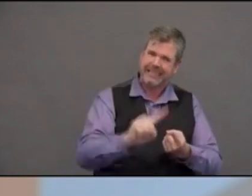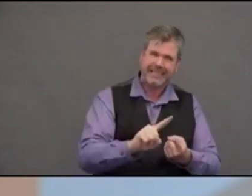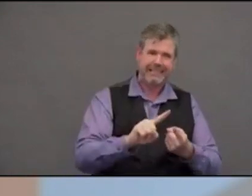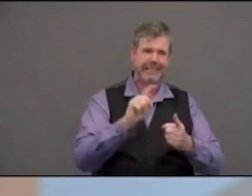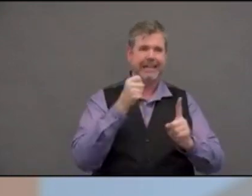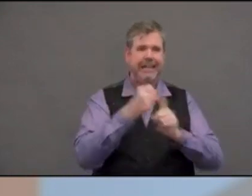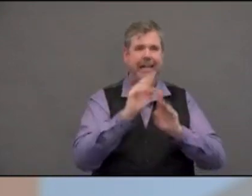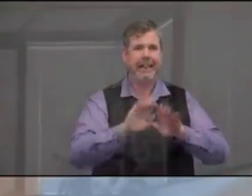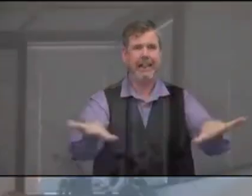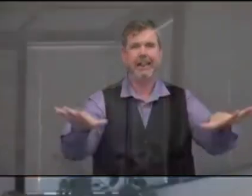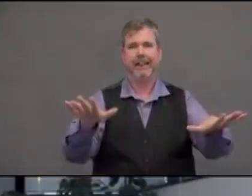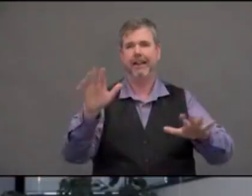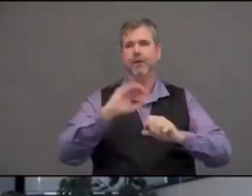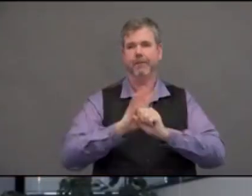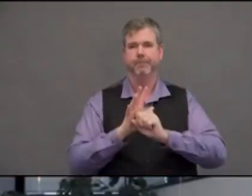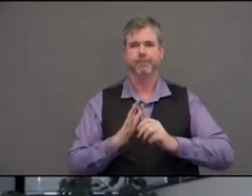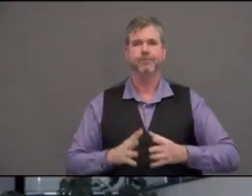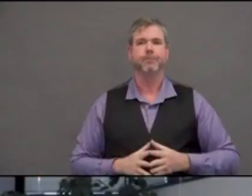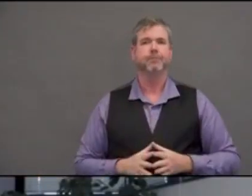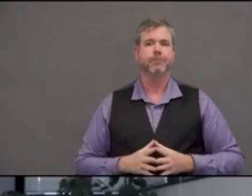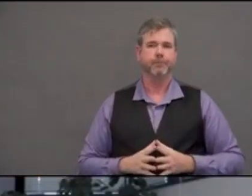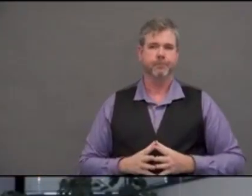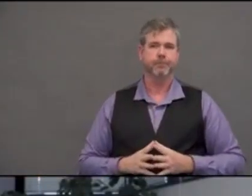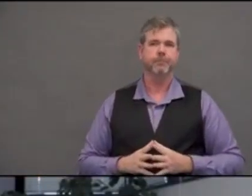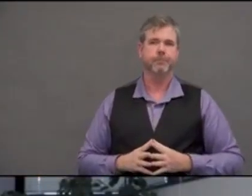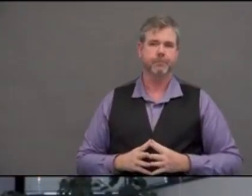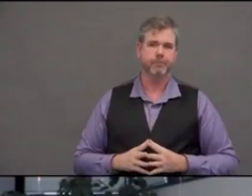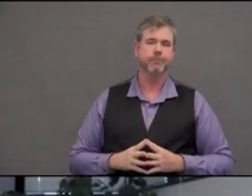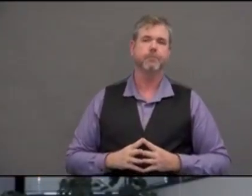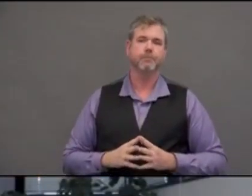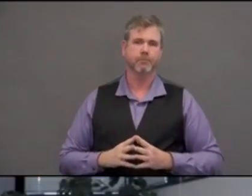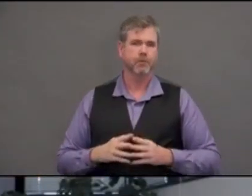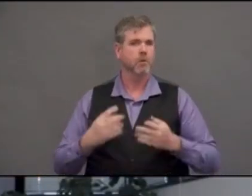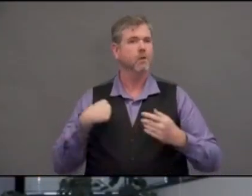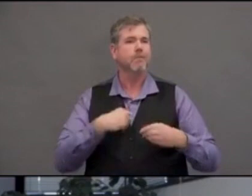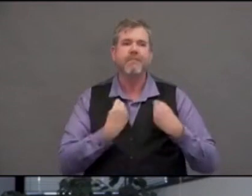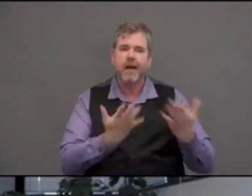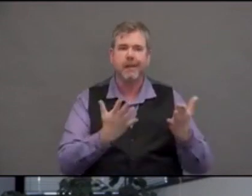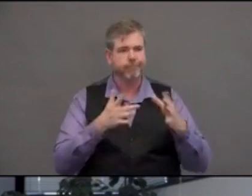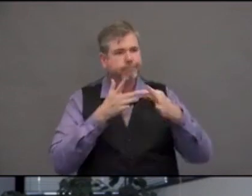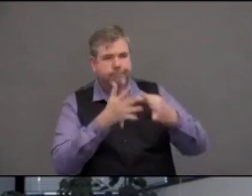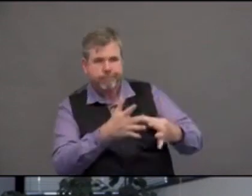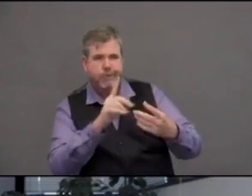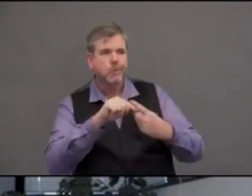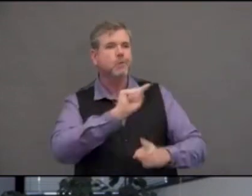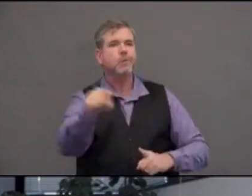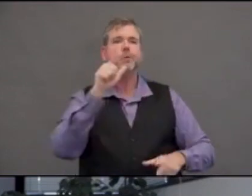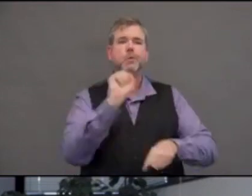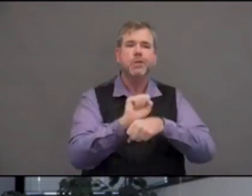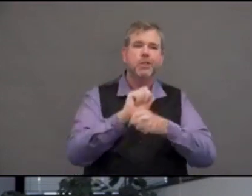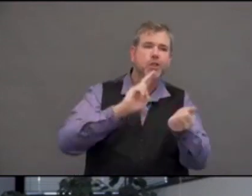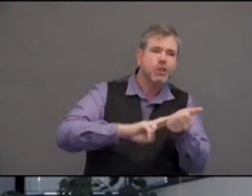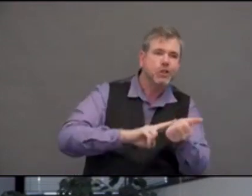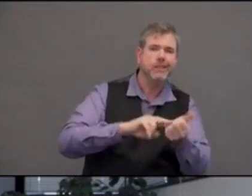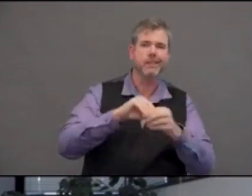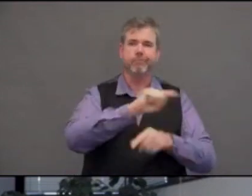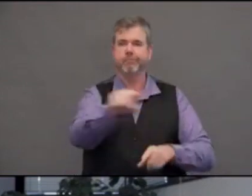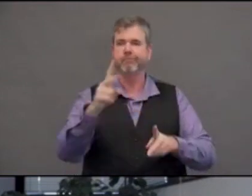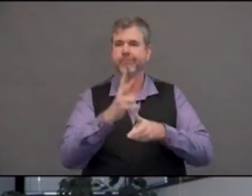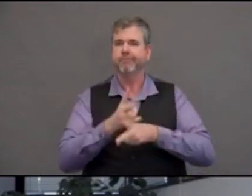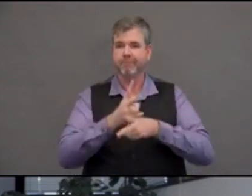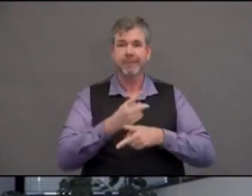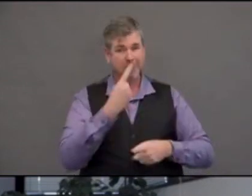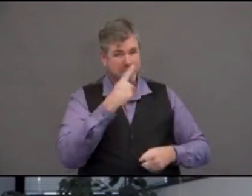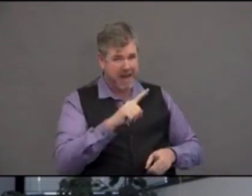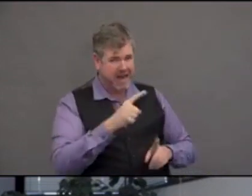Our Public Health Department has provided guidance to all skilled nursing facilities and long-term care facilities in our county. Can you tell us a little bit more about what that guidance